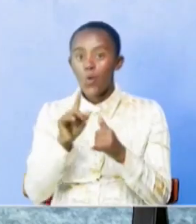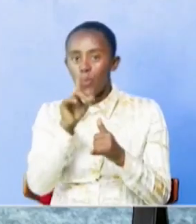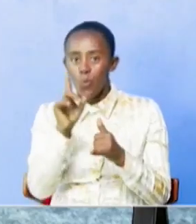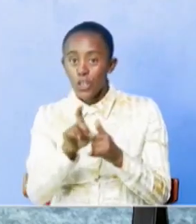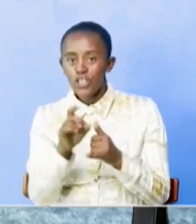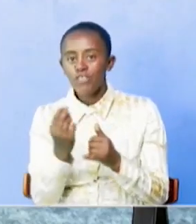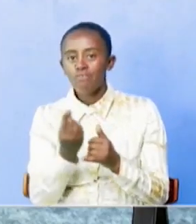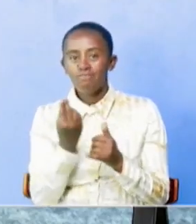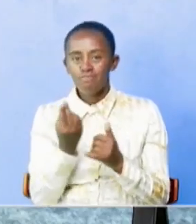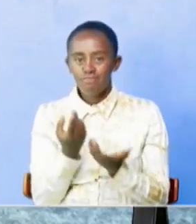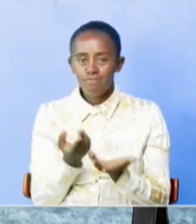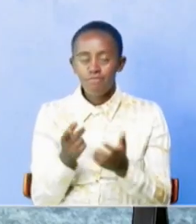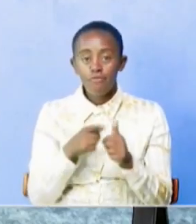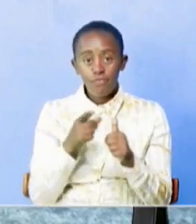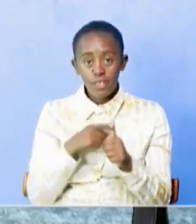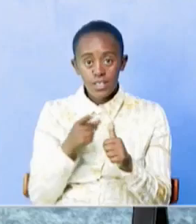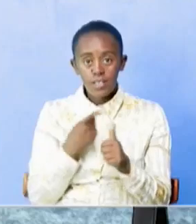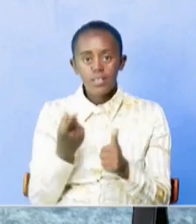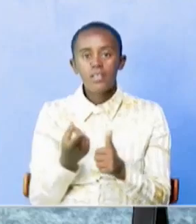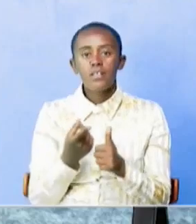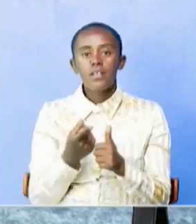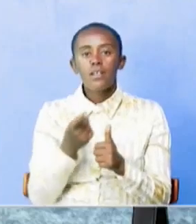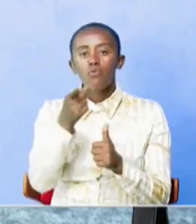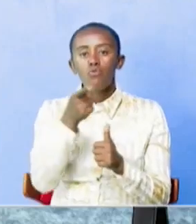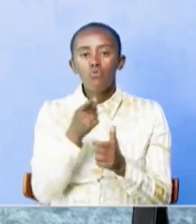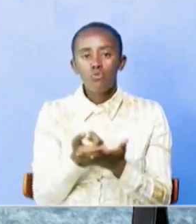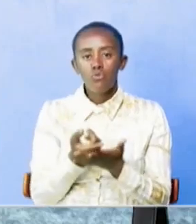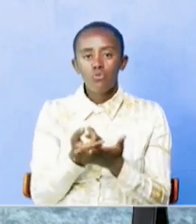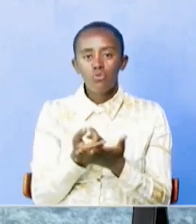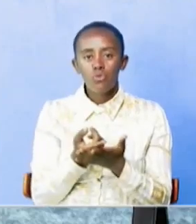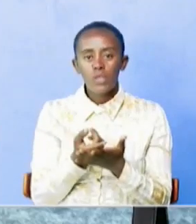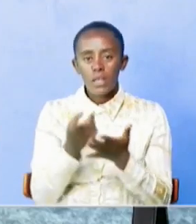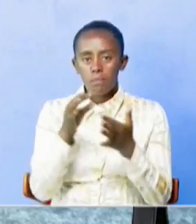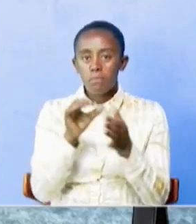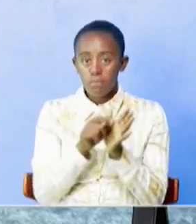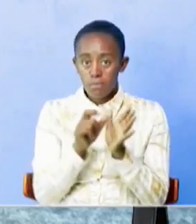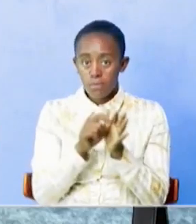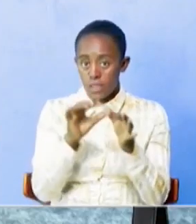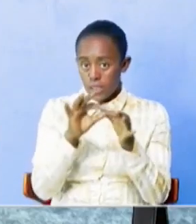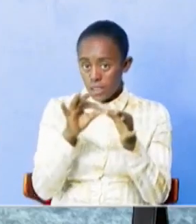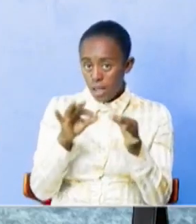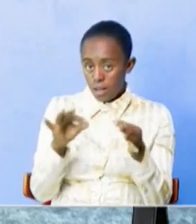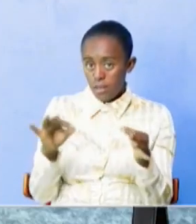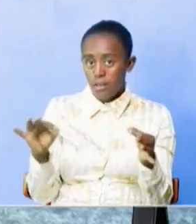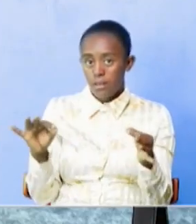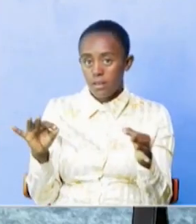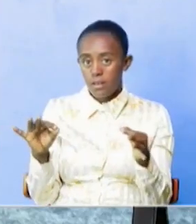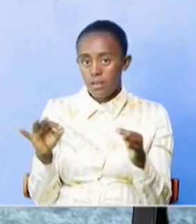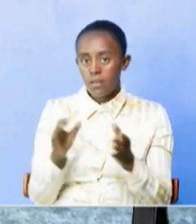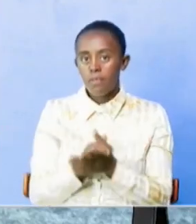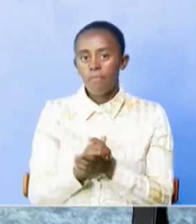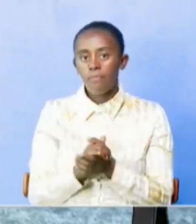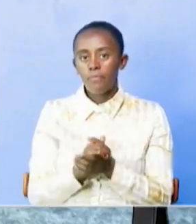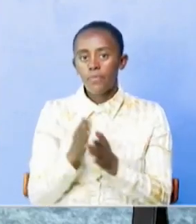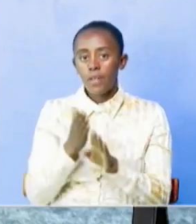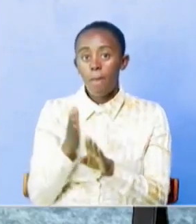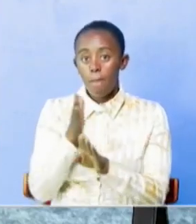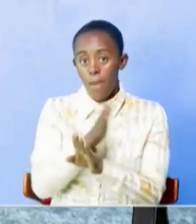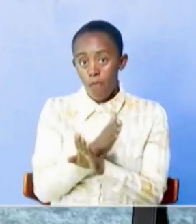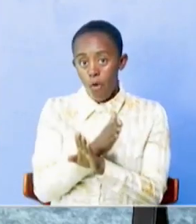first and foremost is when the statement that comes before the tag